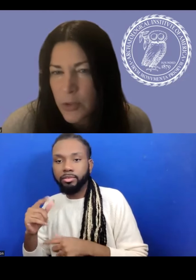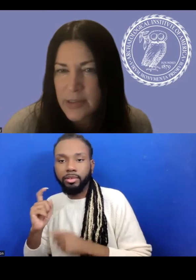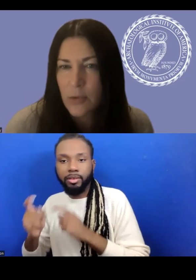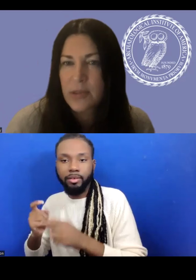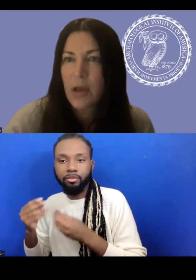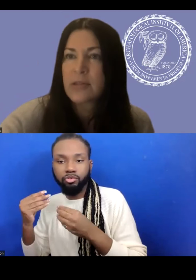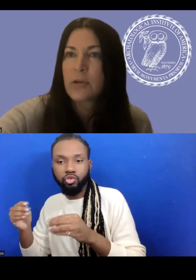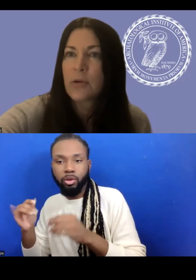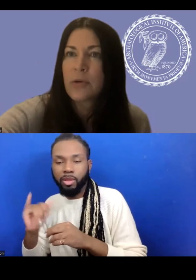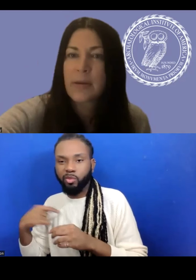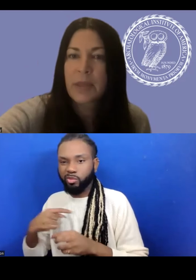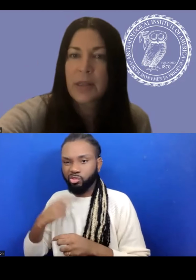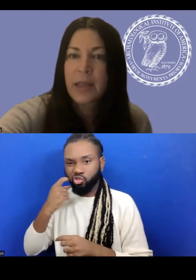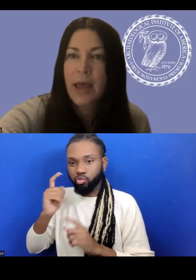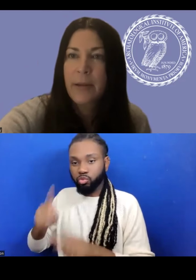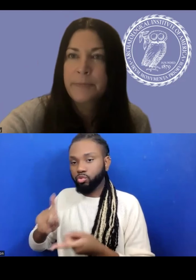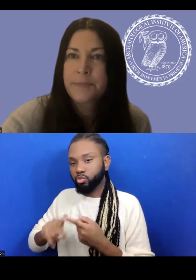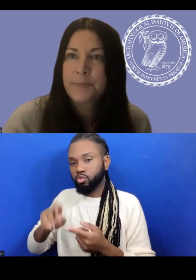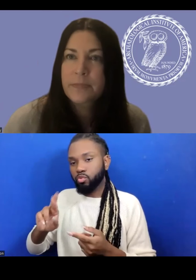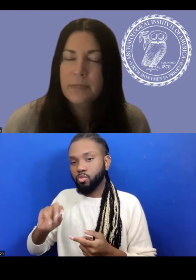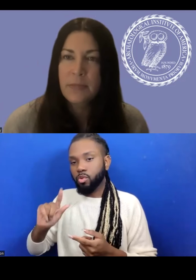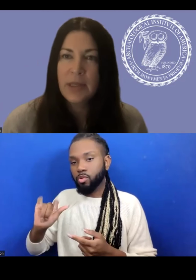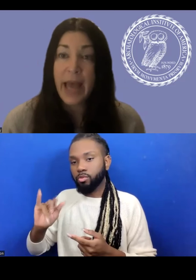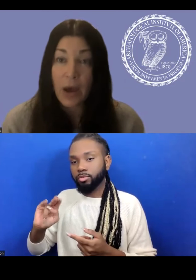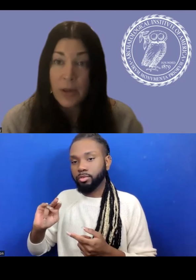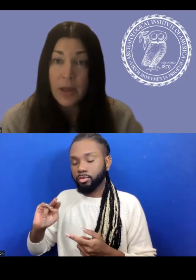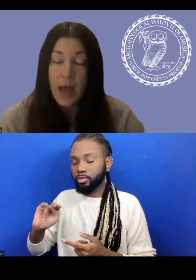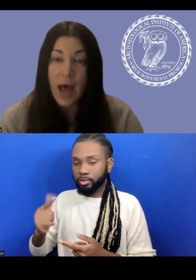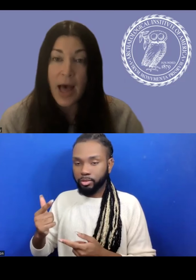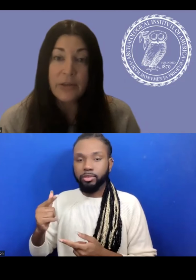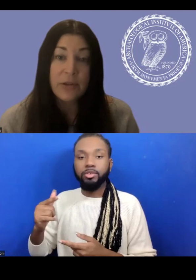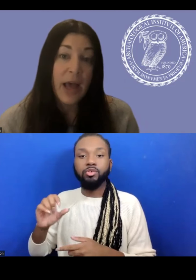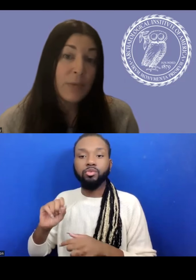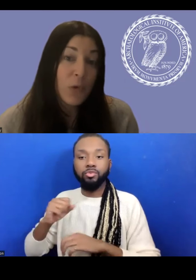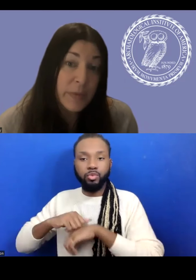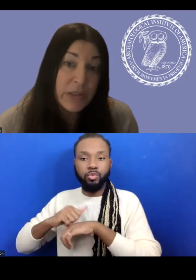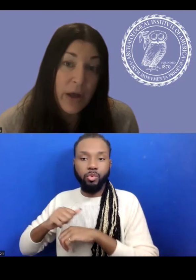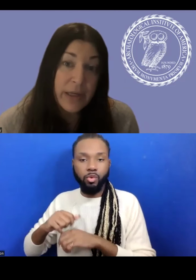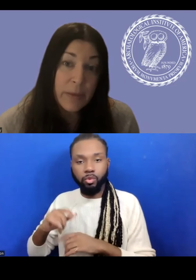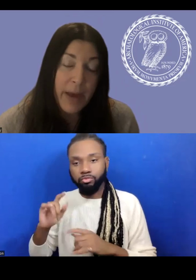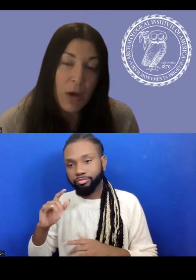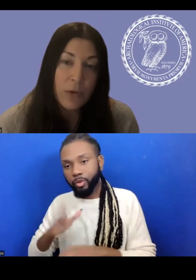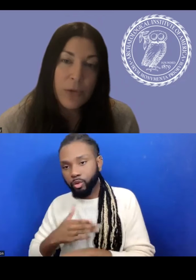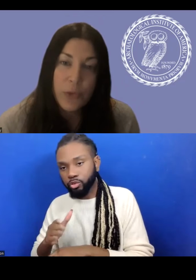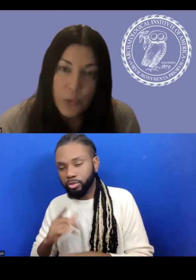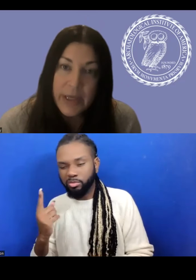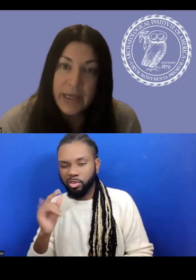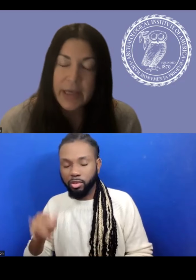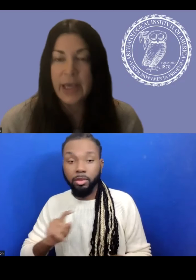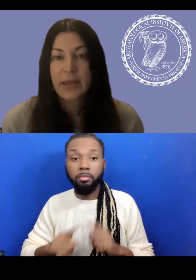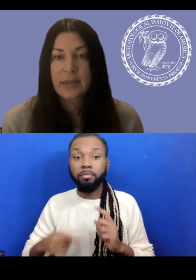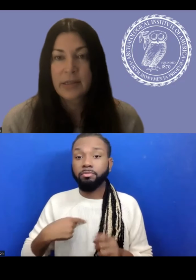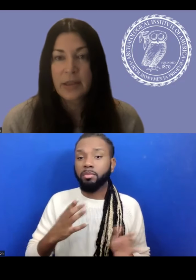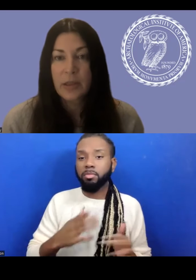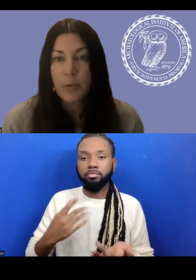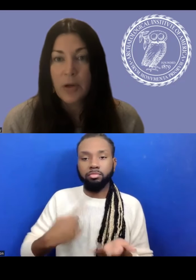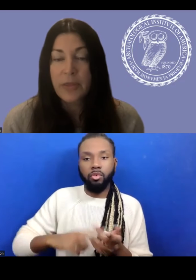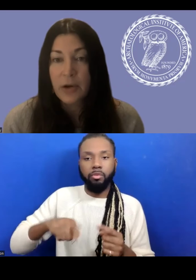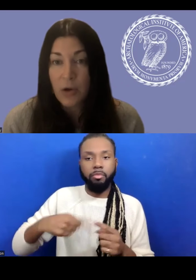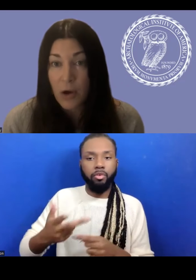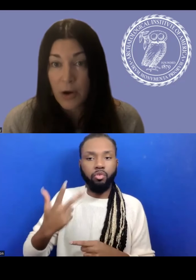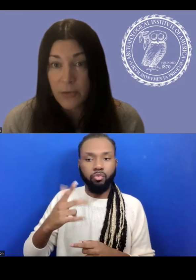a Rolling Stones concert or something like that. Now, I'm going to be talking about 3 kings. In